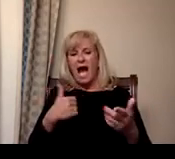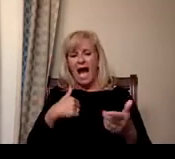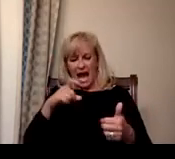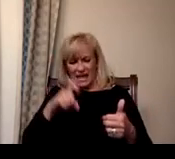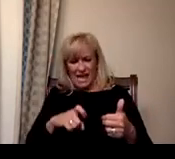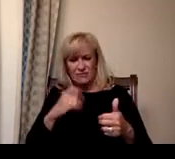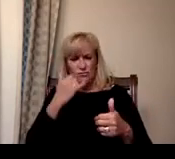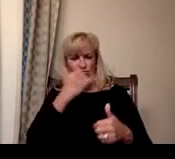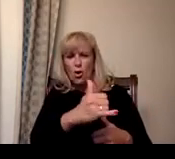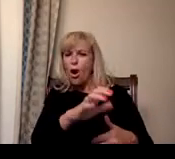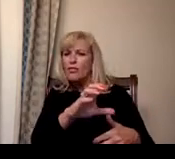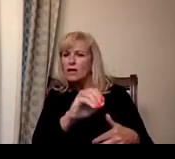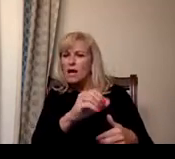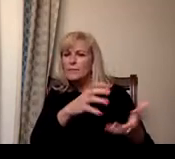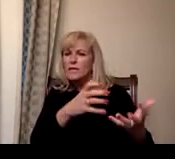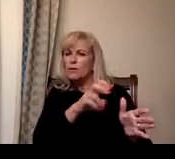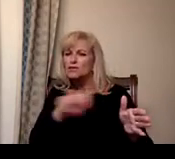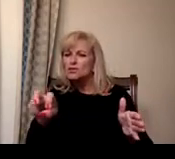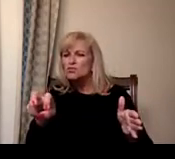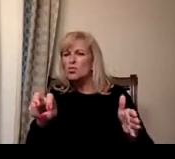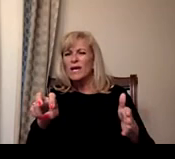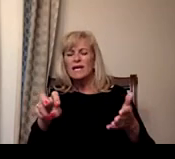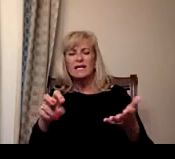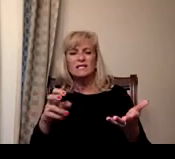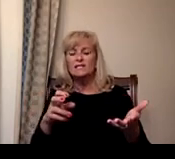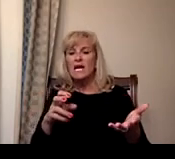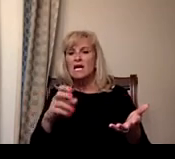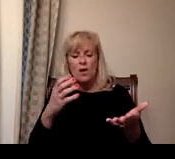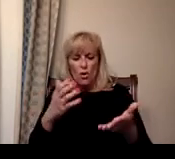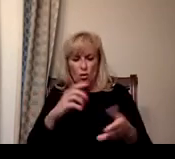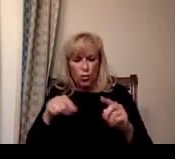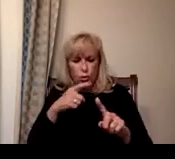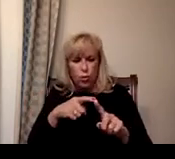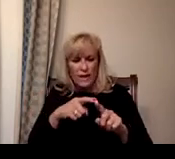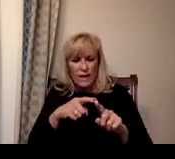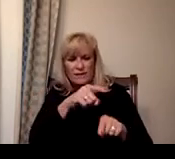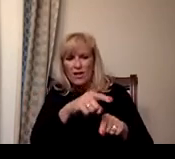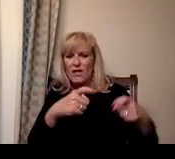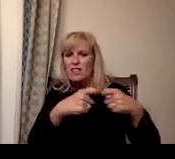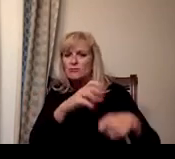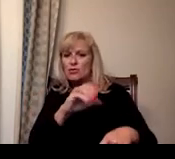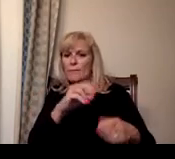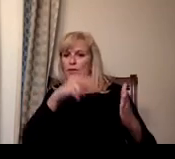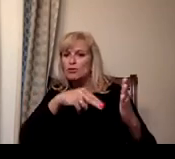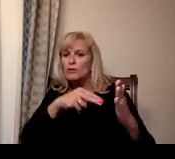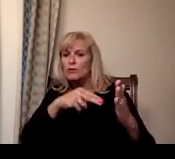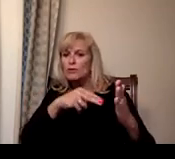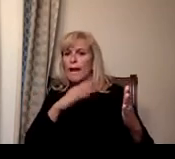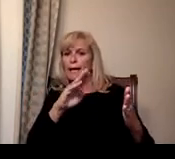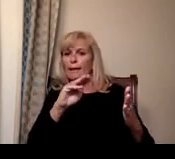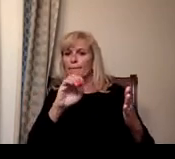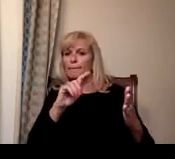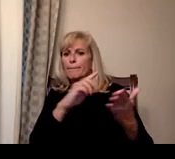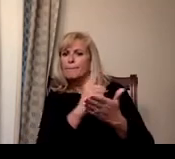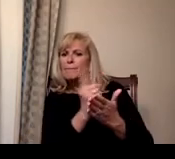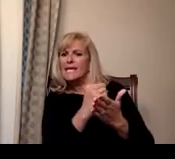have to call the company if you want to switch. You have to know when your meter is read to know when that process is going to take place. Make sure you